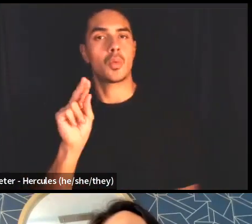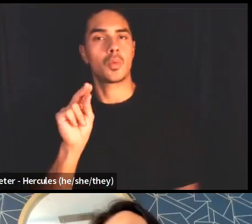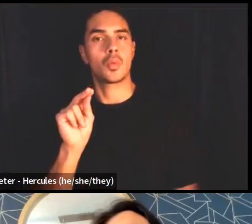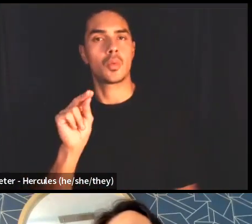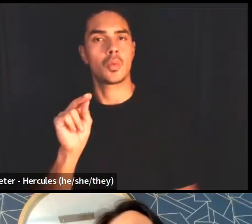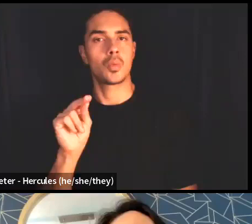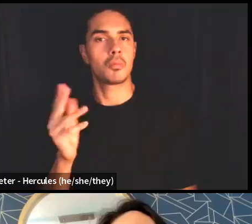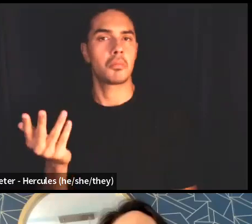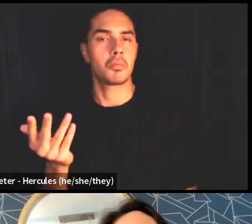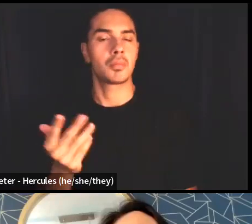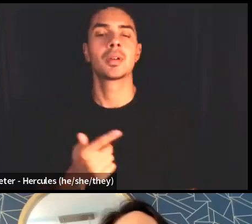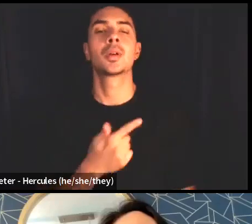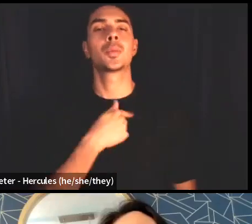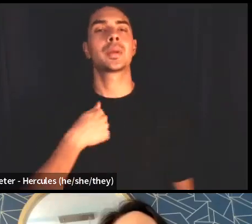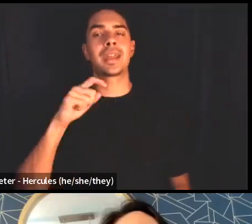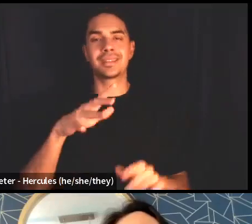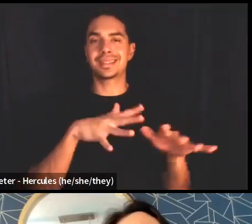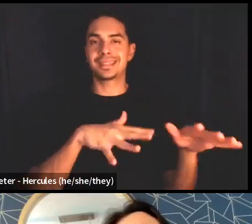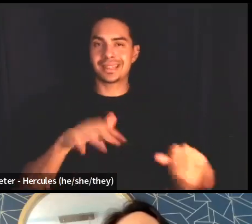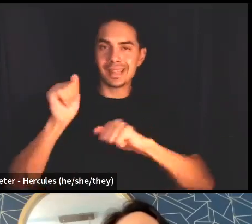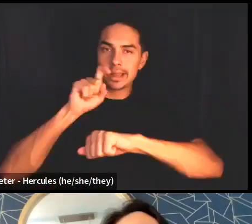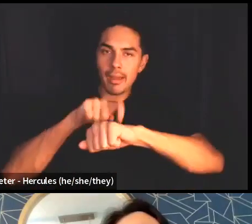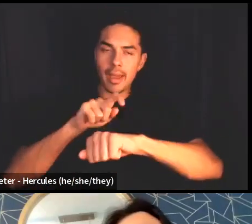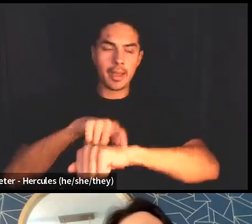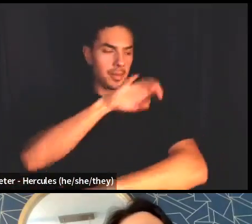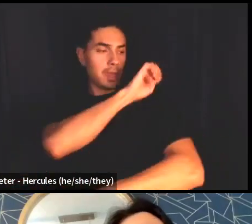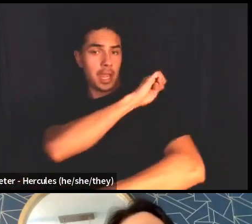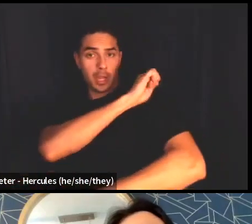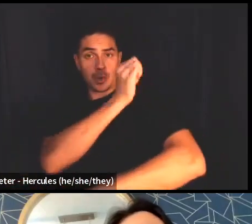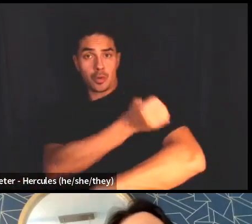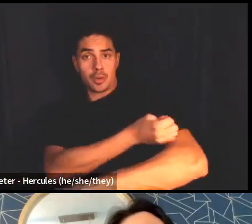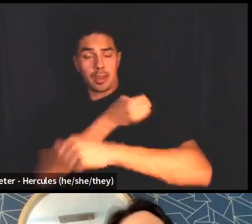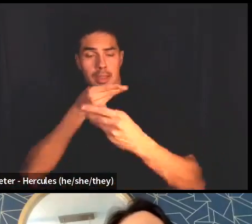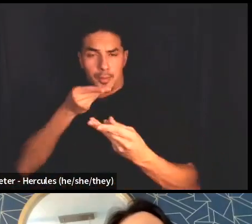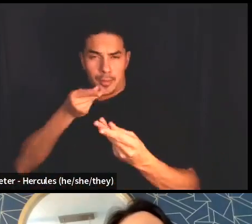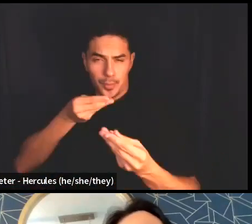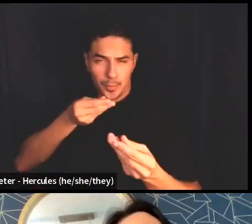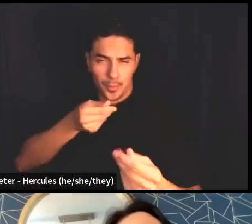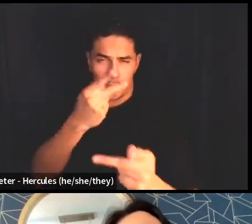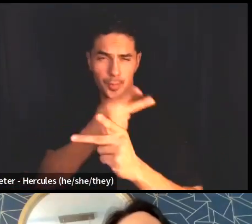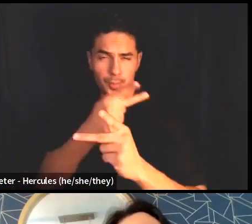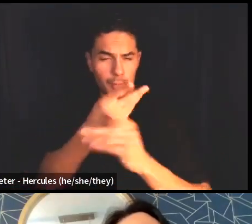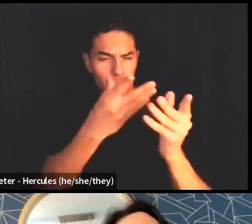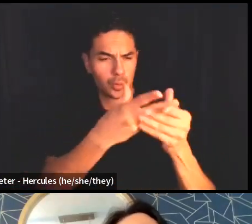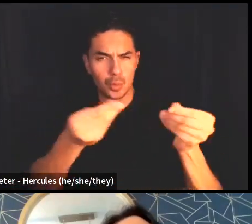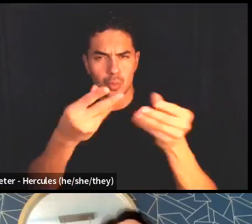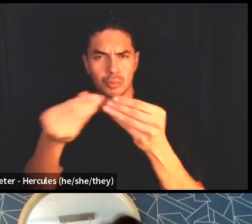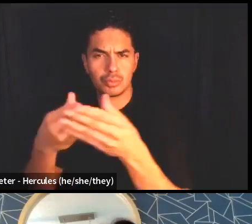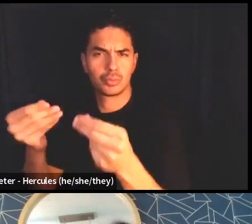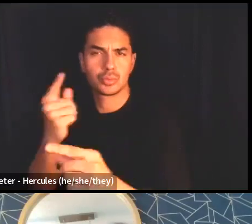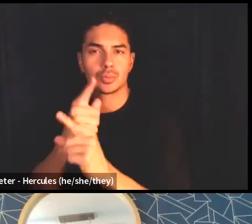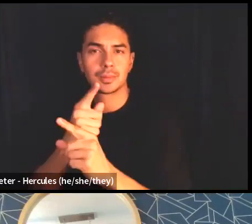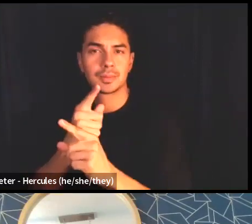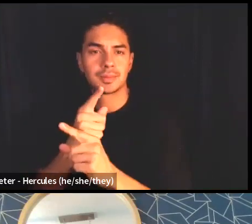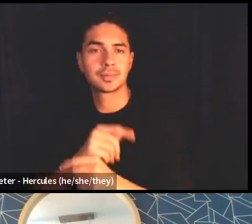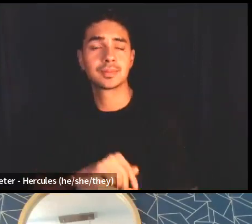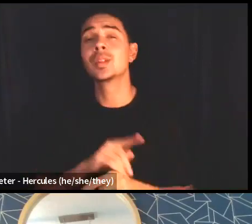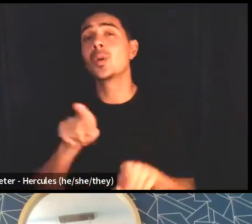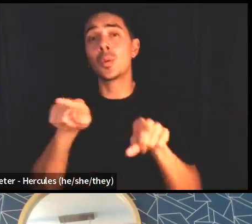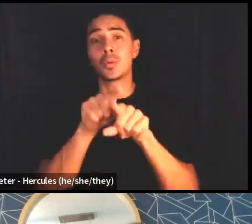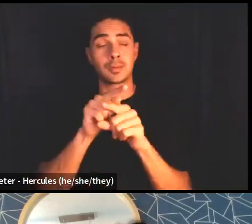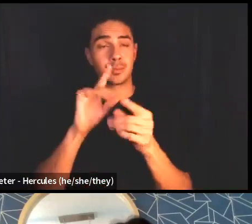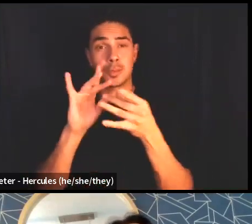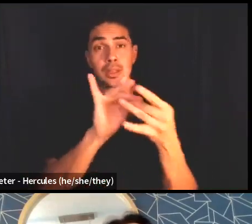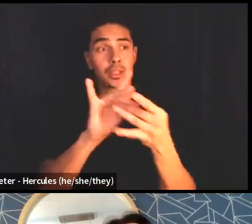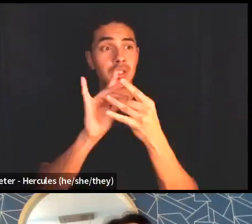to take the time and put the energy into finding what the solutions are, right? And that goes for even complicated relationships